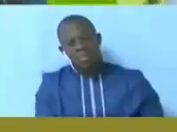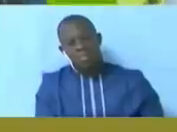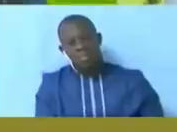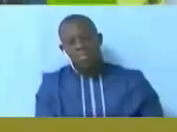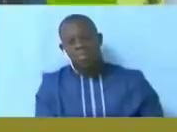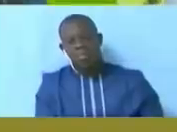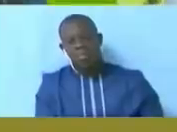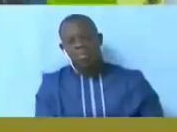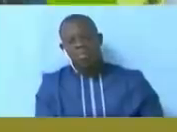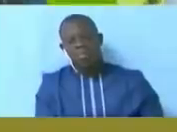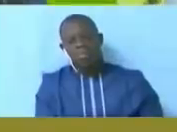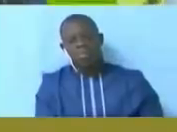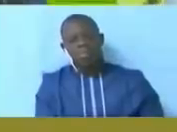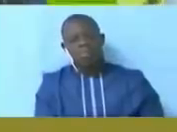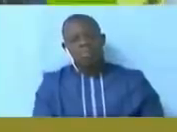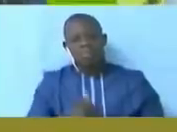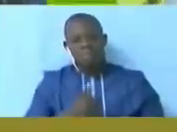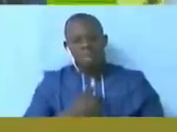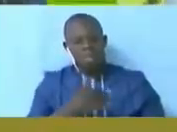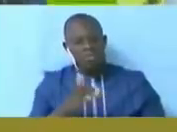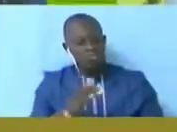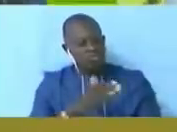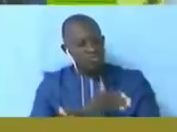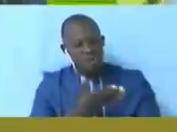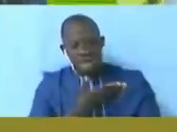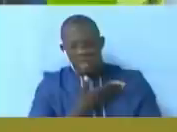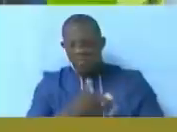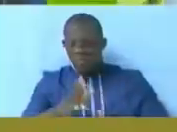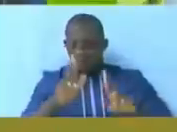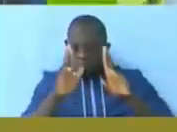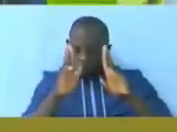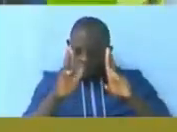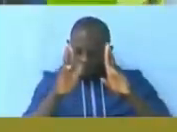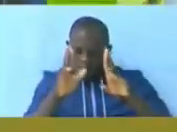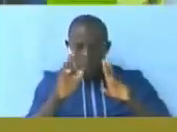was very hopeful that there was going to be security sector reforms.